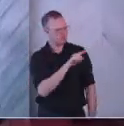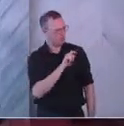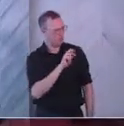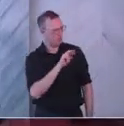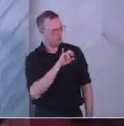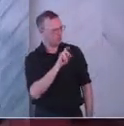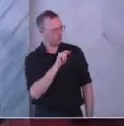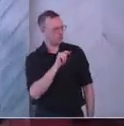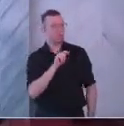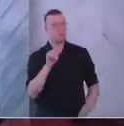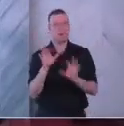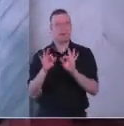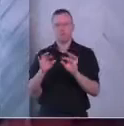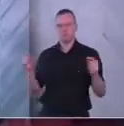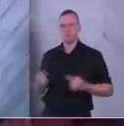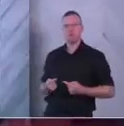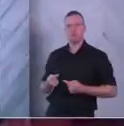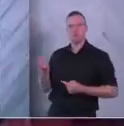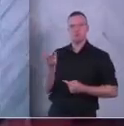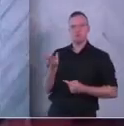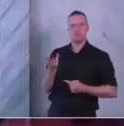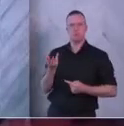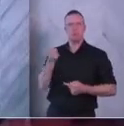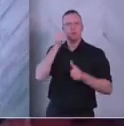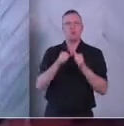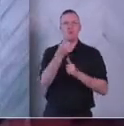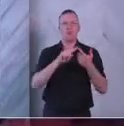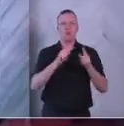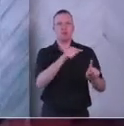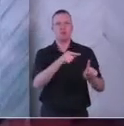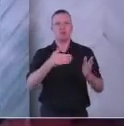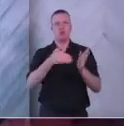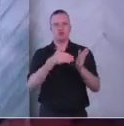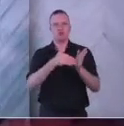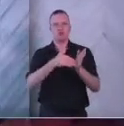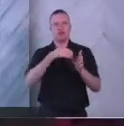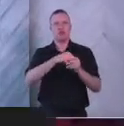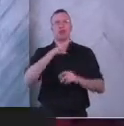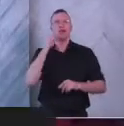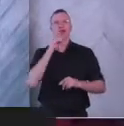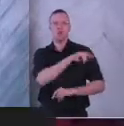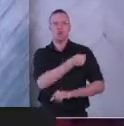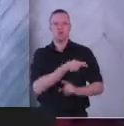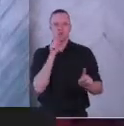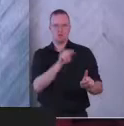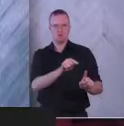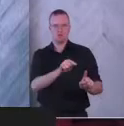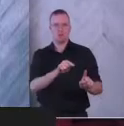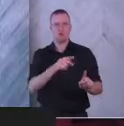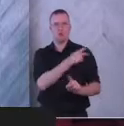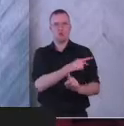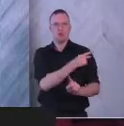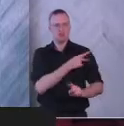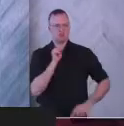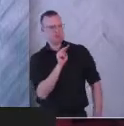comments really hurt. I recall a physician friend of mine, she was a cardiologist at the Halifax Hospital, and a patient basically refused to be seen